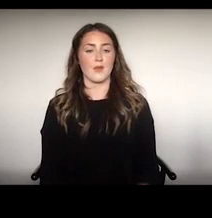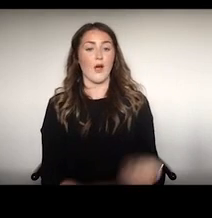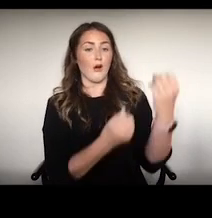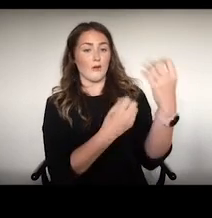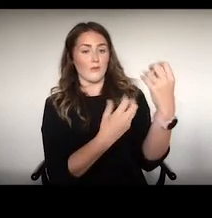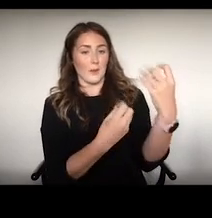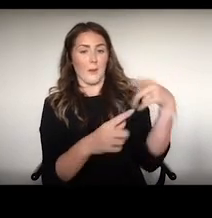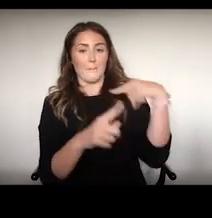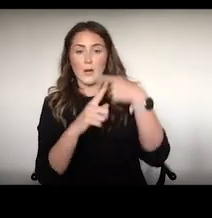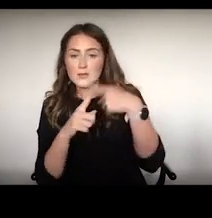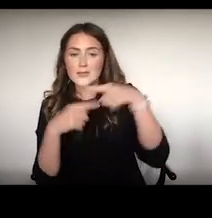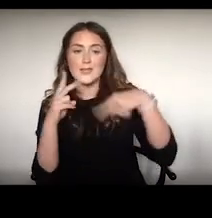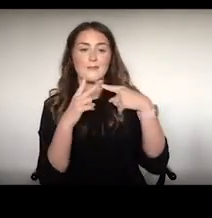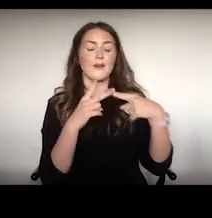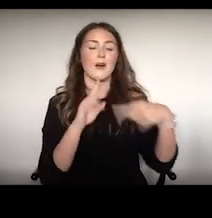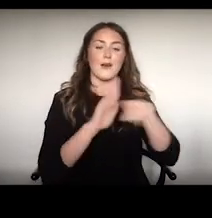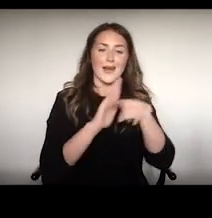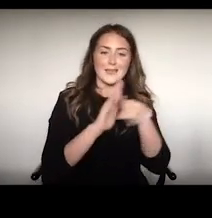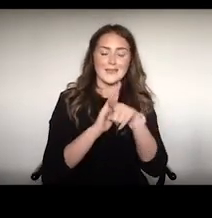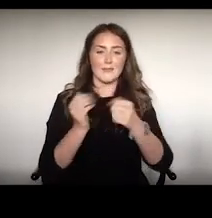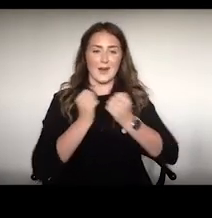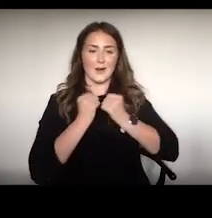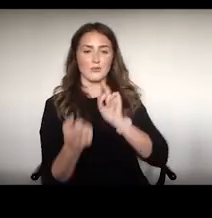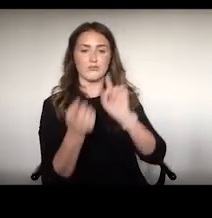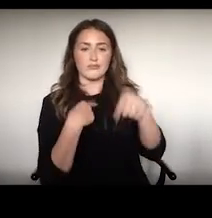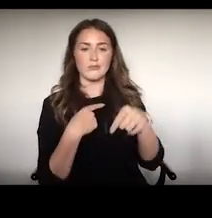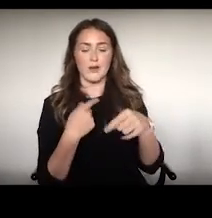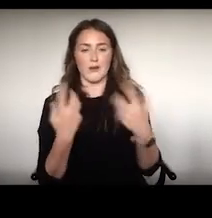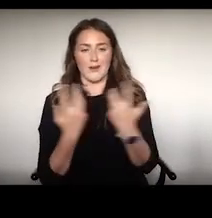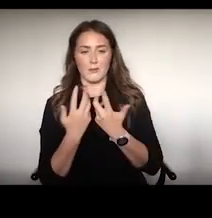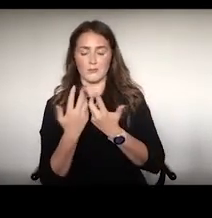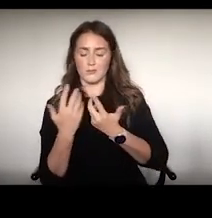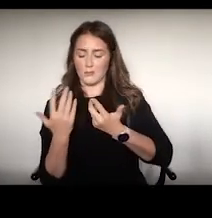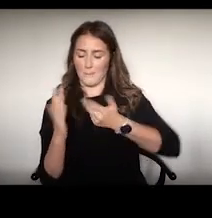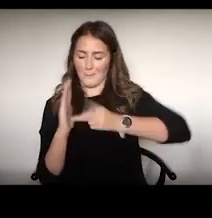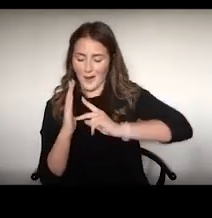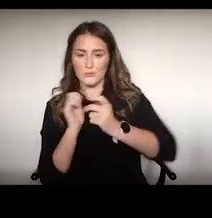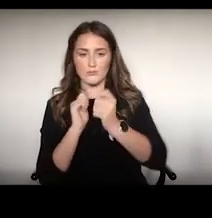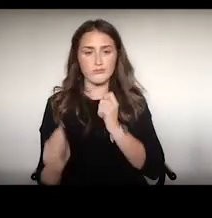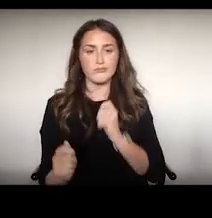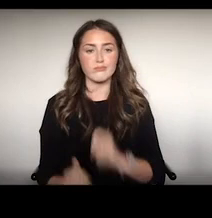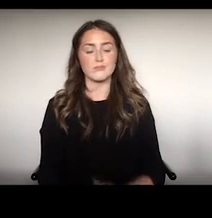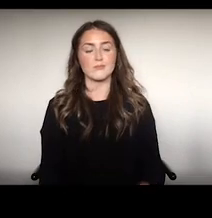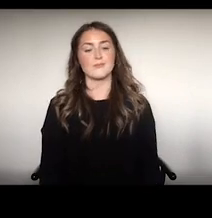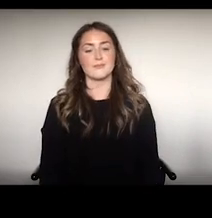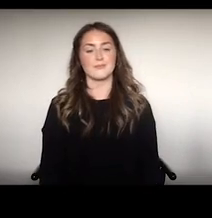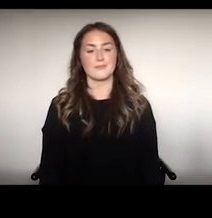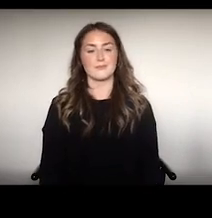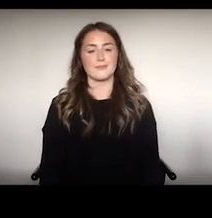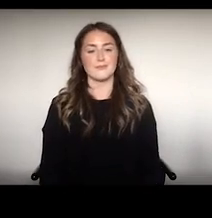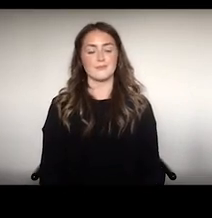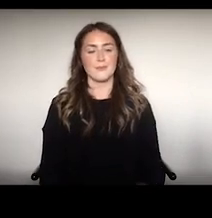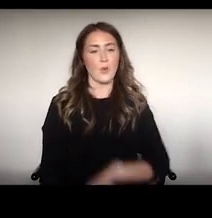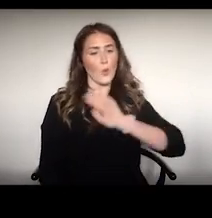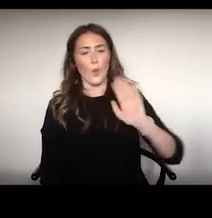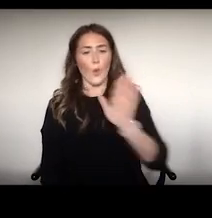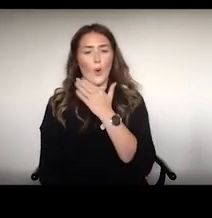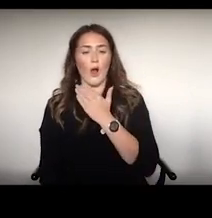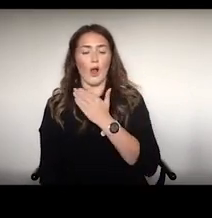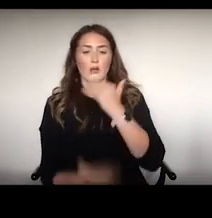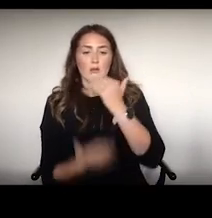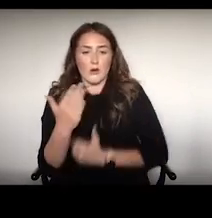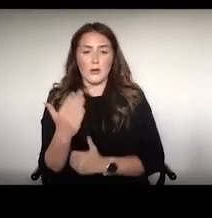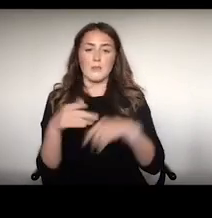we received, our responses to both negative and positive comments, and how we have made changes to our plans.